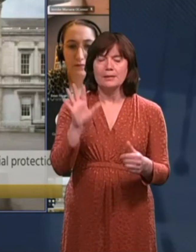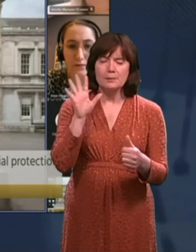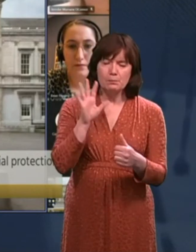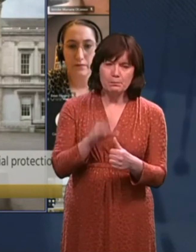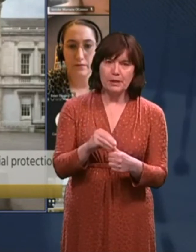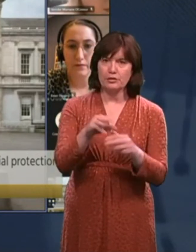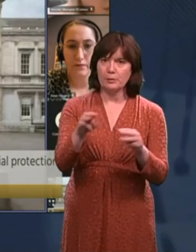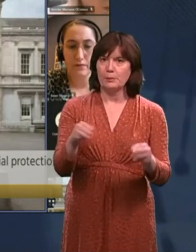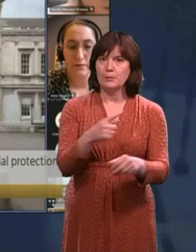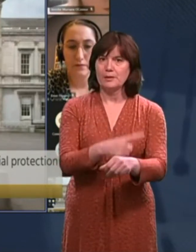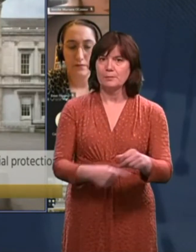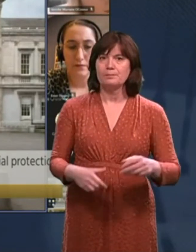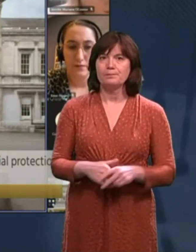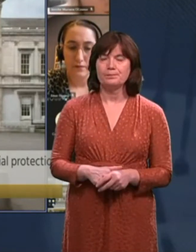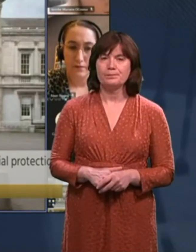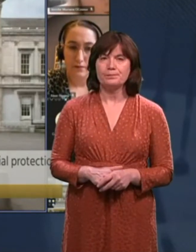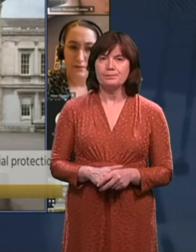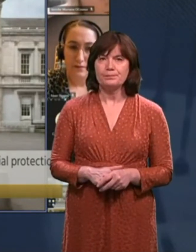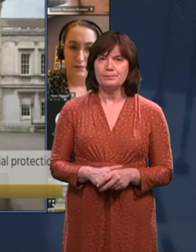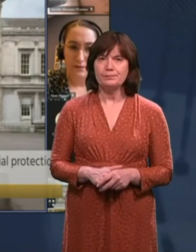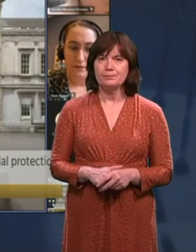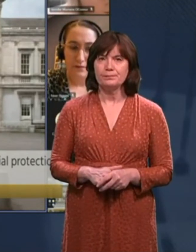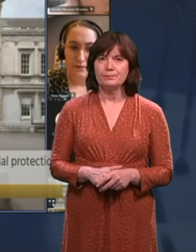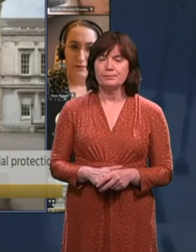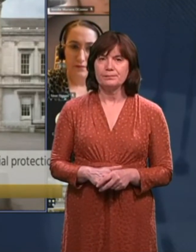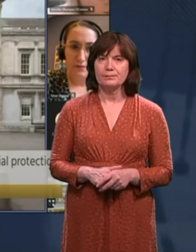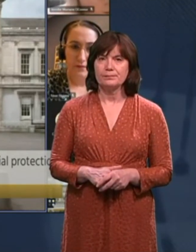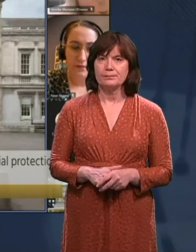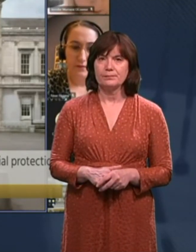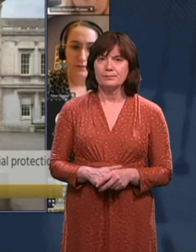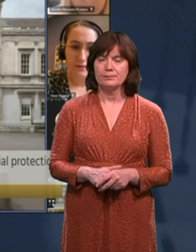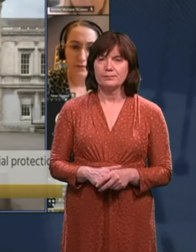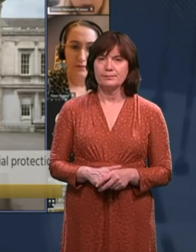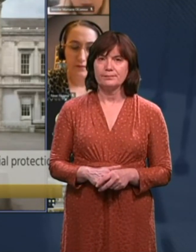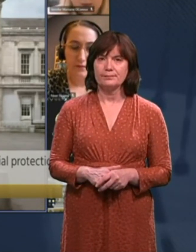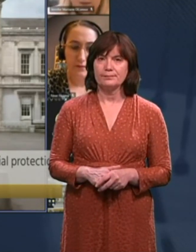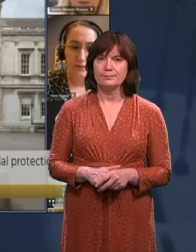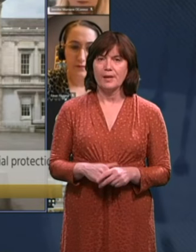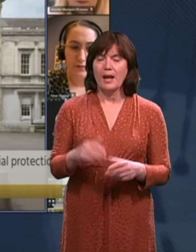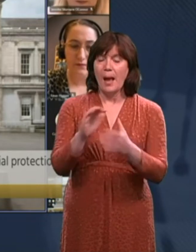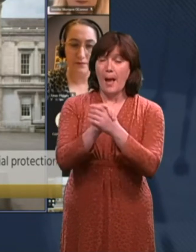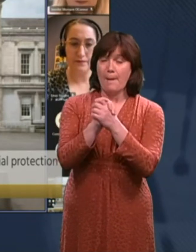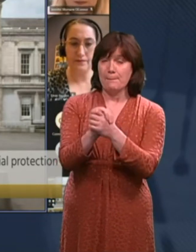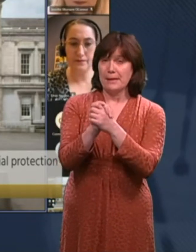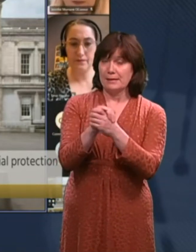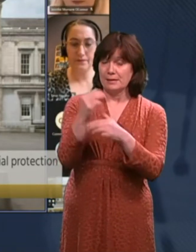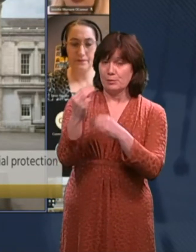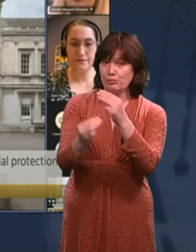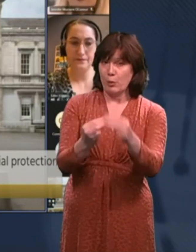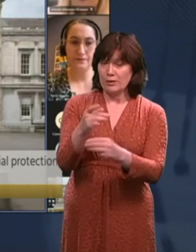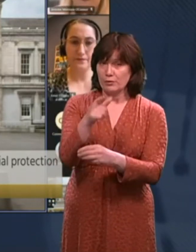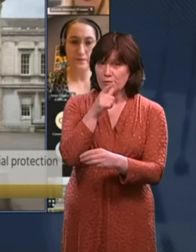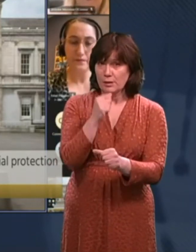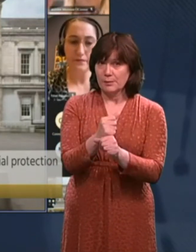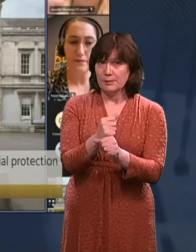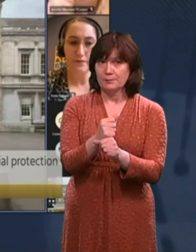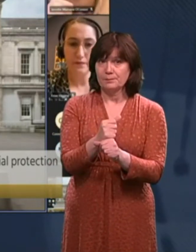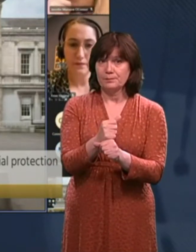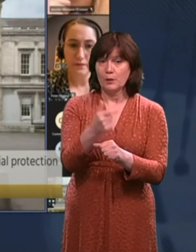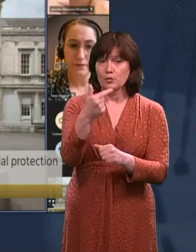disabilities. Now, I'll just go on and give you some information on the appeals that you mentioned. First of all, there was